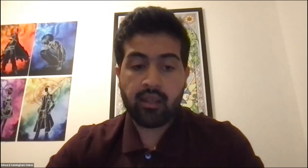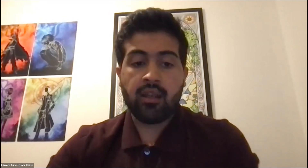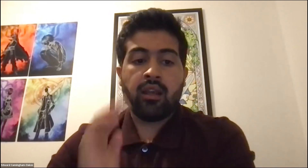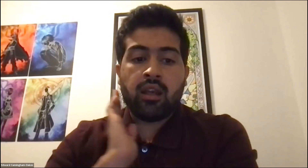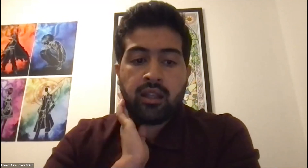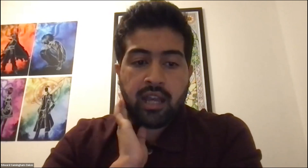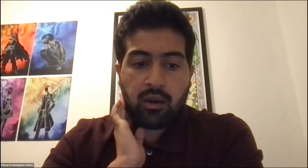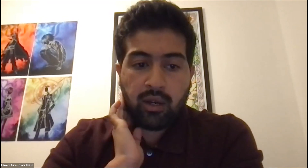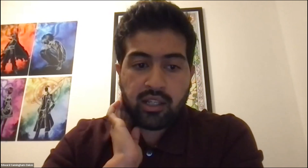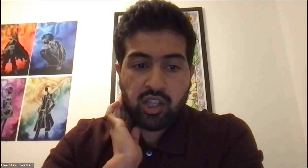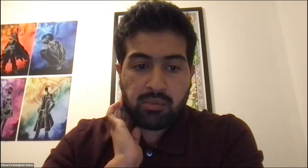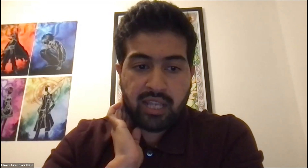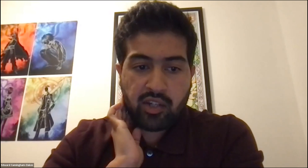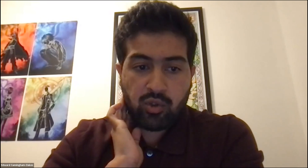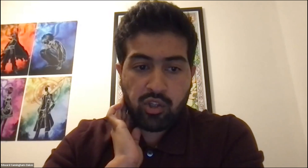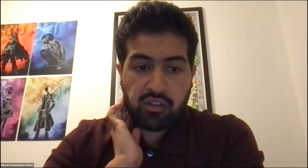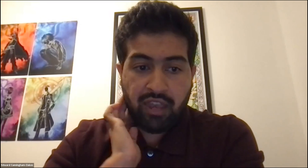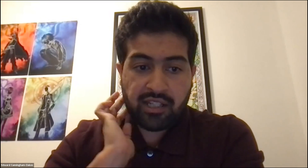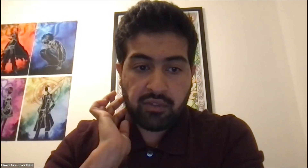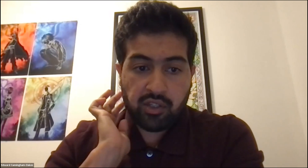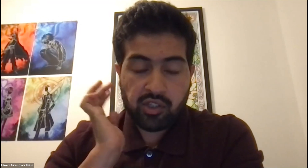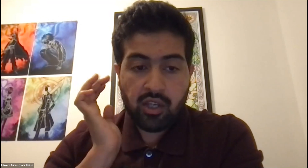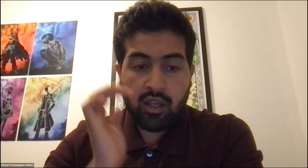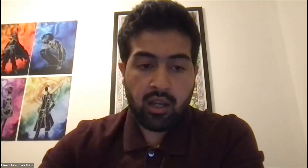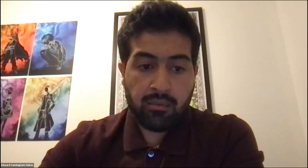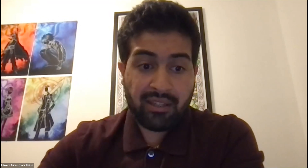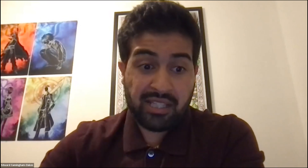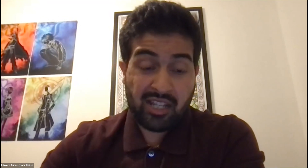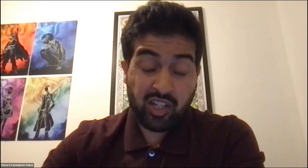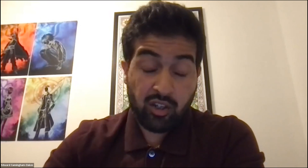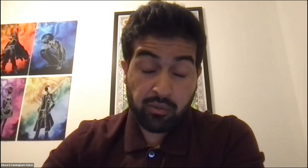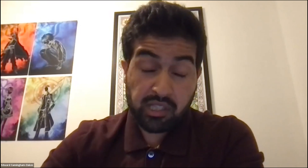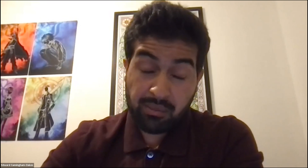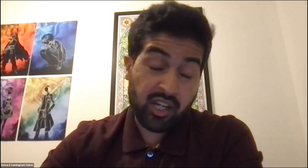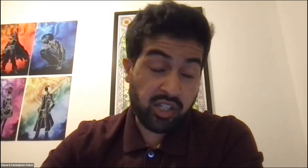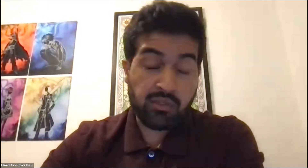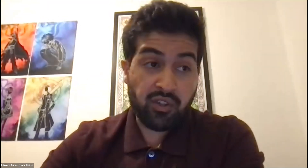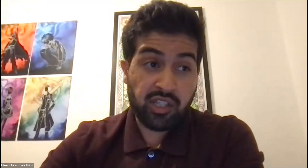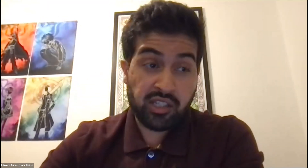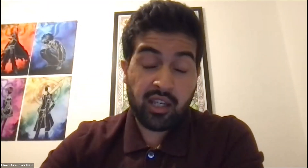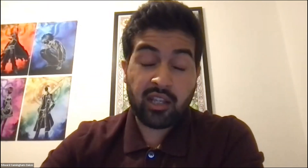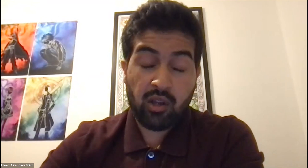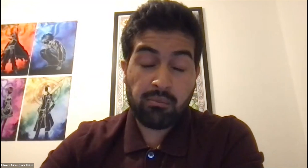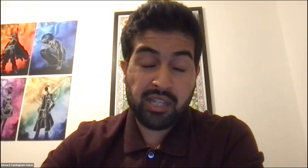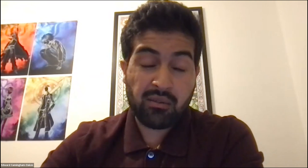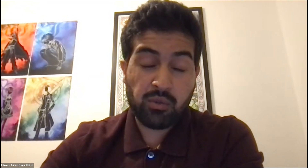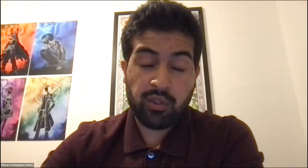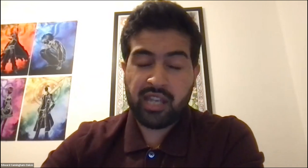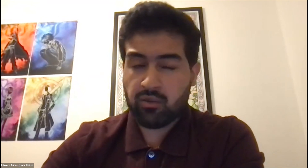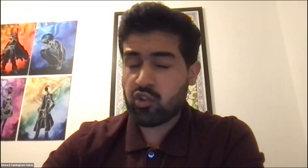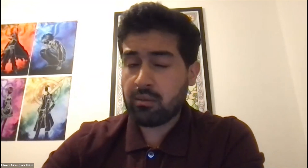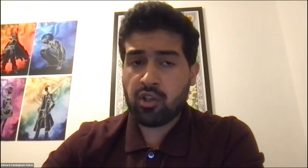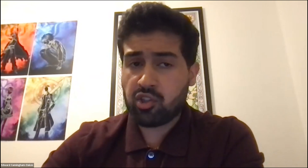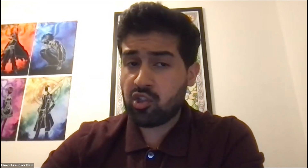genes. Now, in terms of the actual cost effectiveness, and this is actually a lot of the reason the PhD was funded, it comes down to what